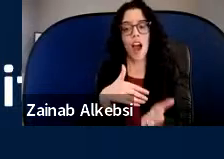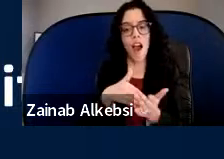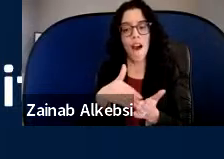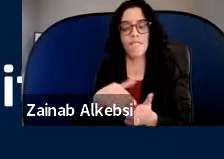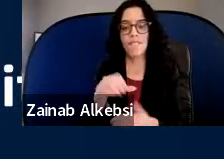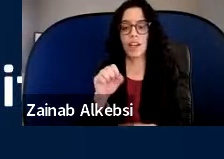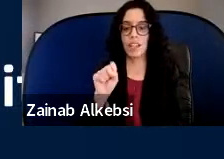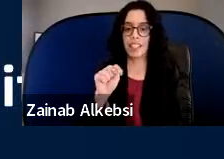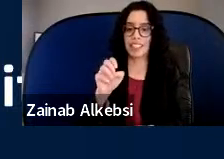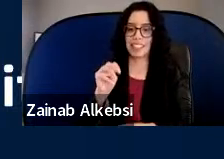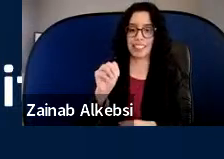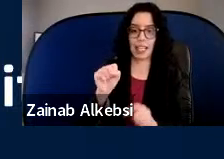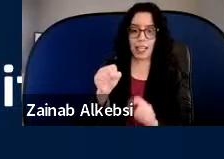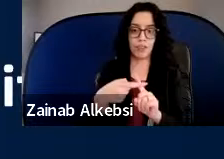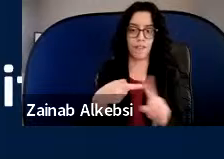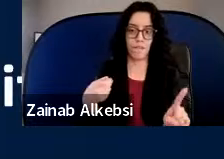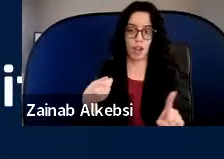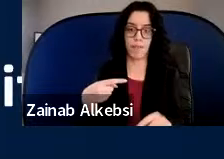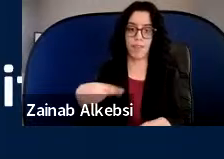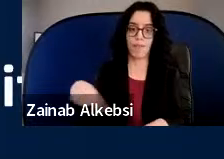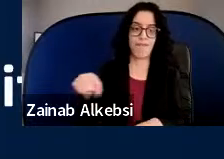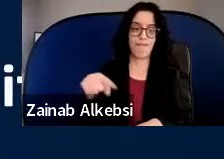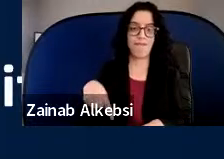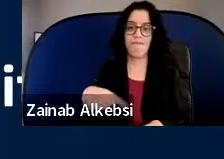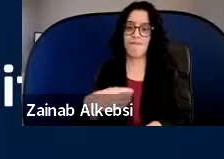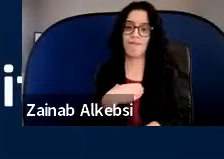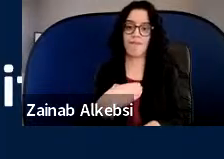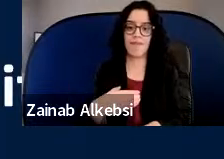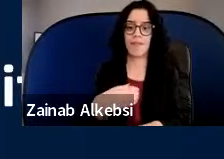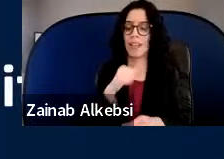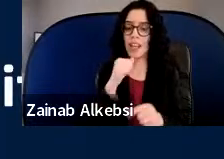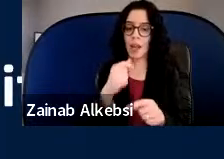services, which means oftentimes reasonable accommodation.